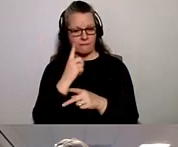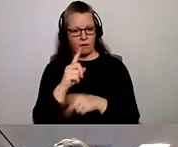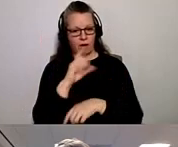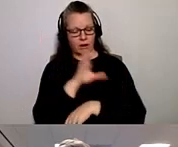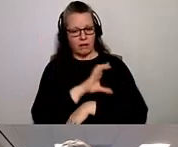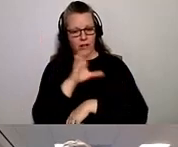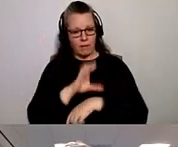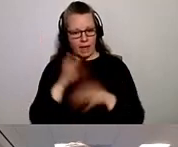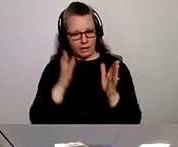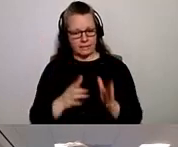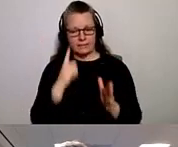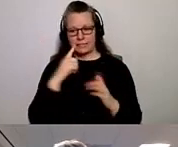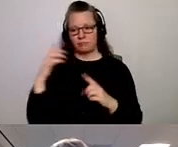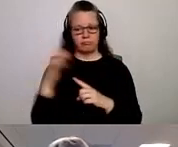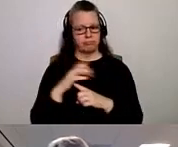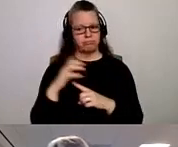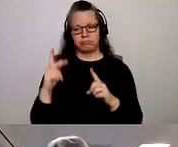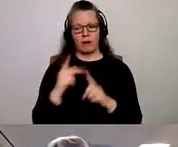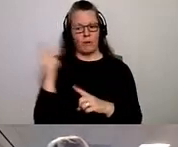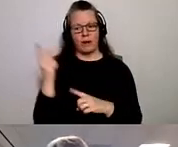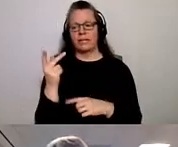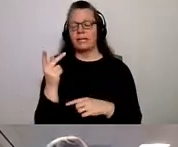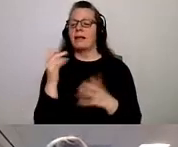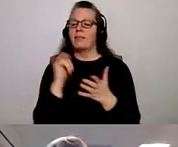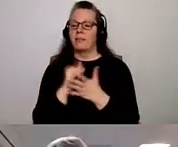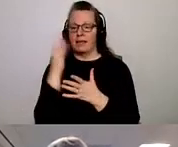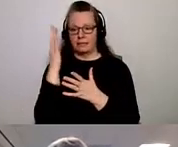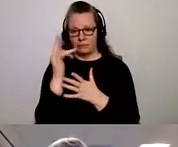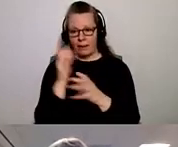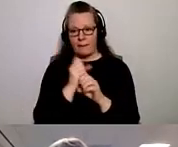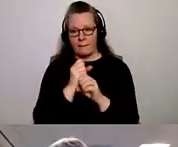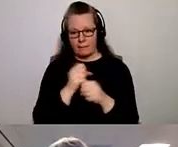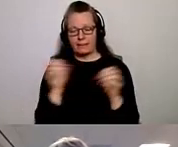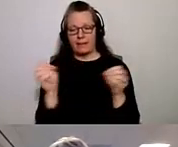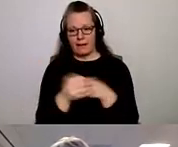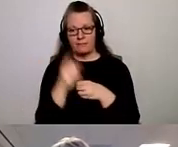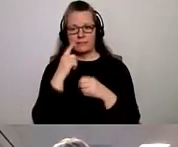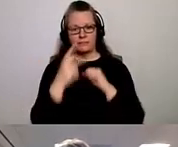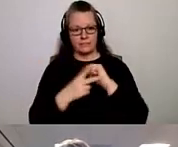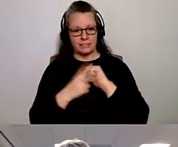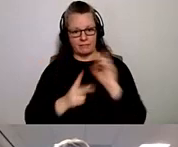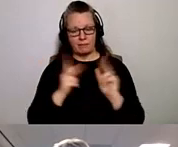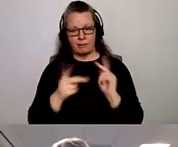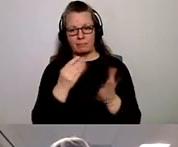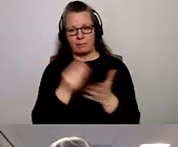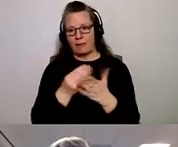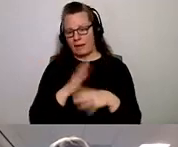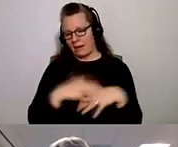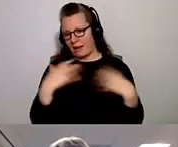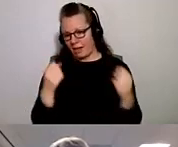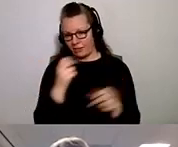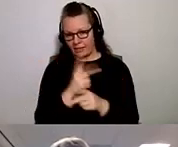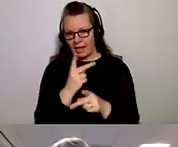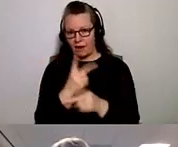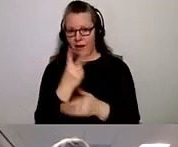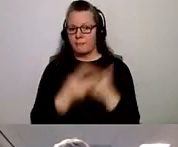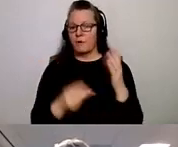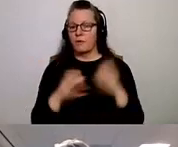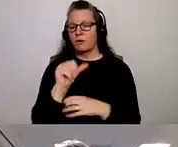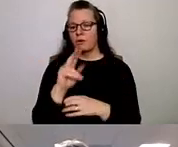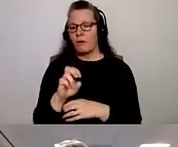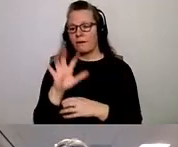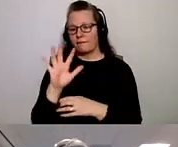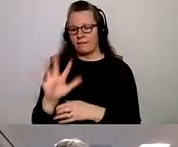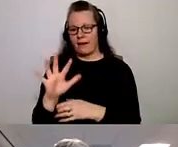priority. That's why we created the Office of Saving People Money on Healthcare. And both the Core 5 Health